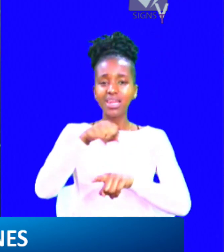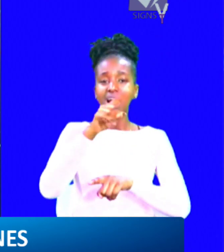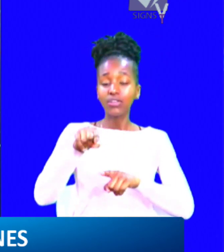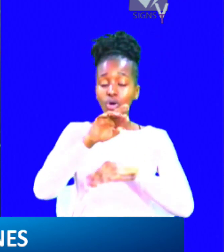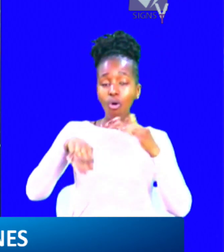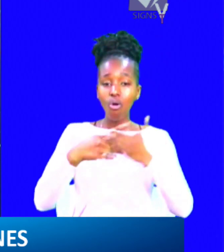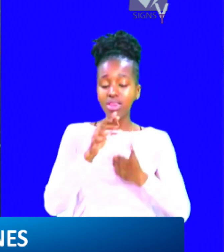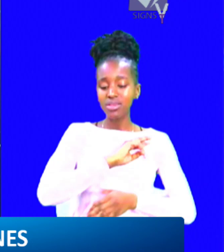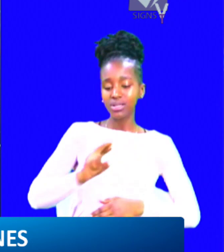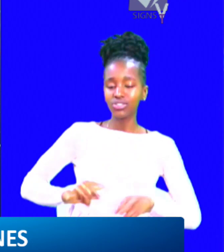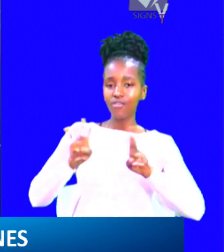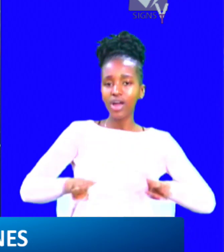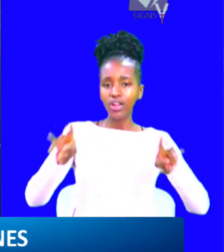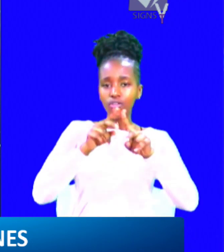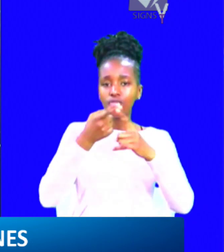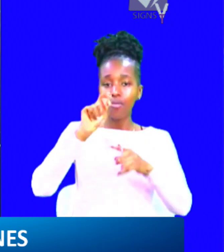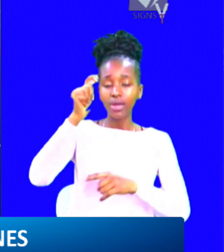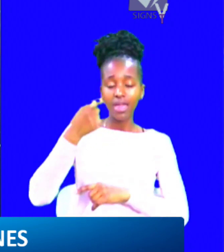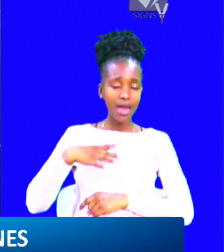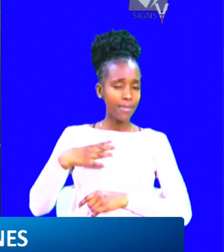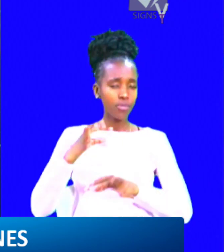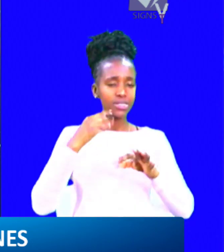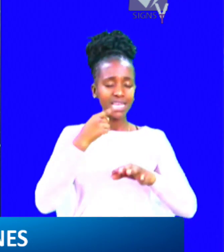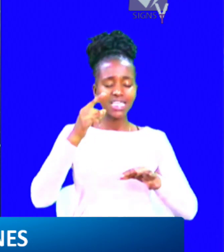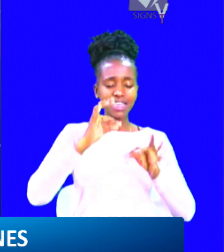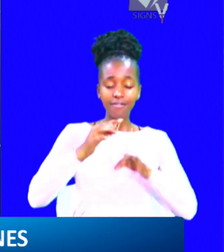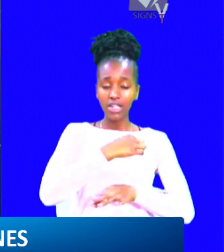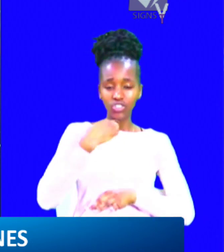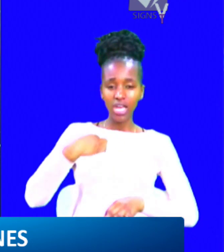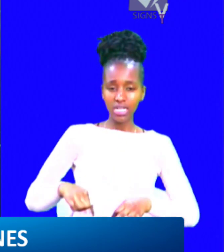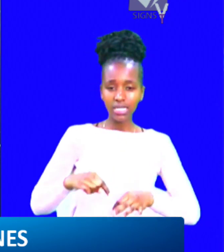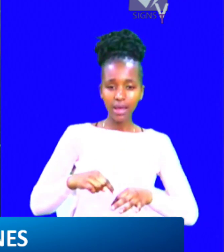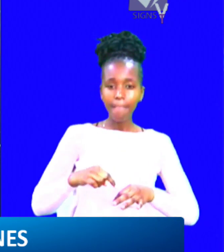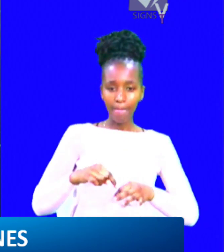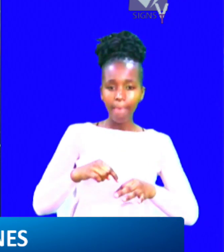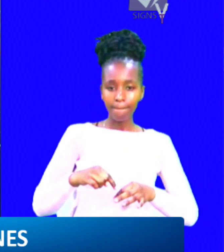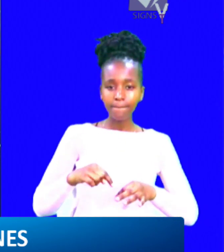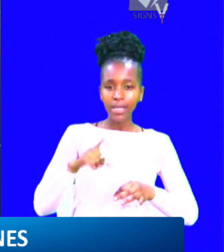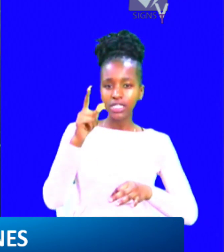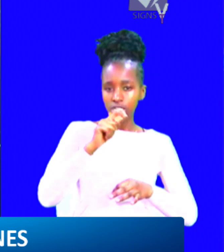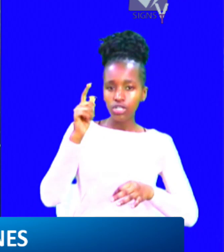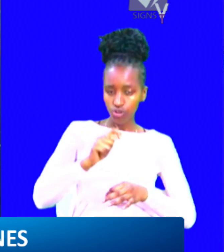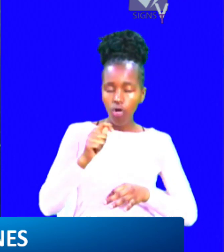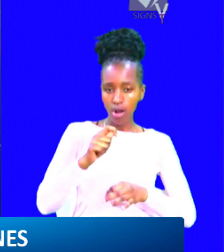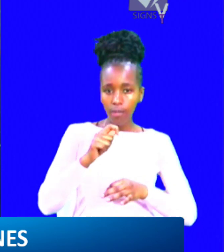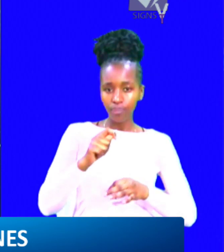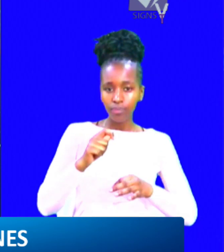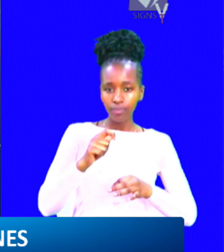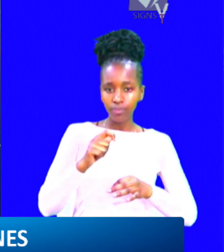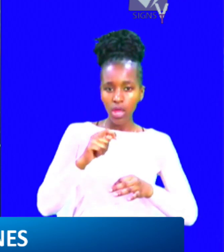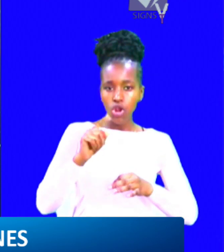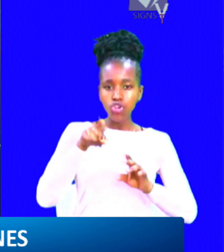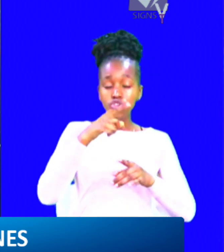petitioner argues that if the Chinese-owned application is not banned, it possesses threats of mental health issues to the